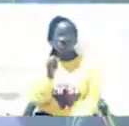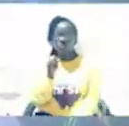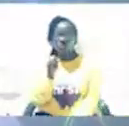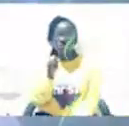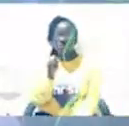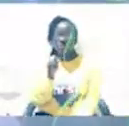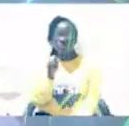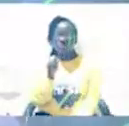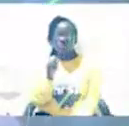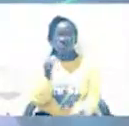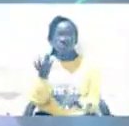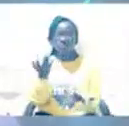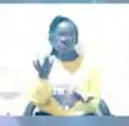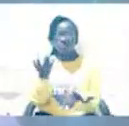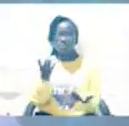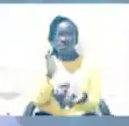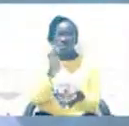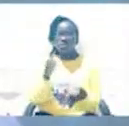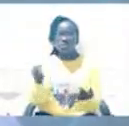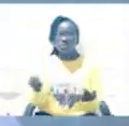sins will be forgiven